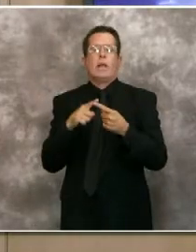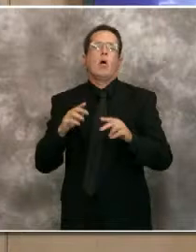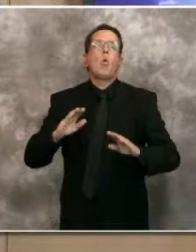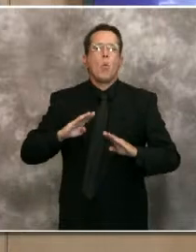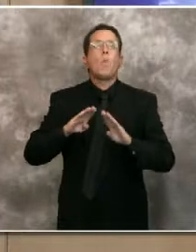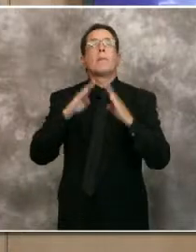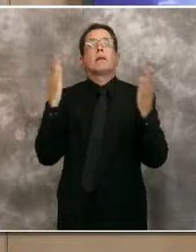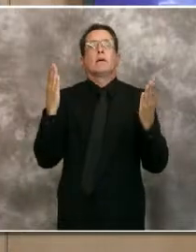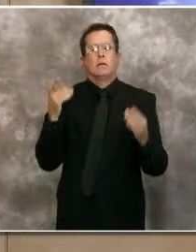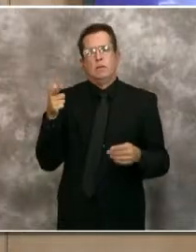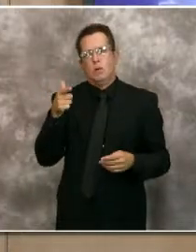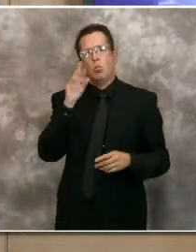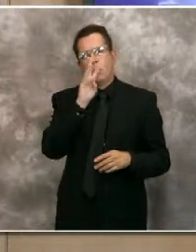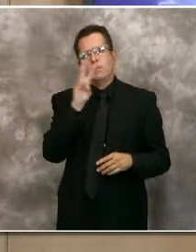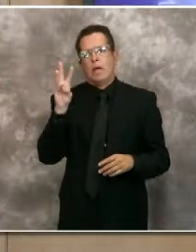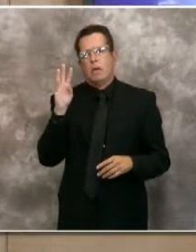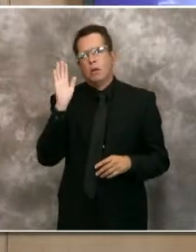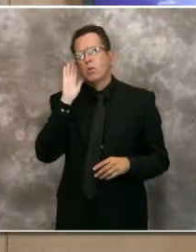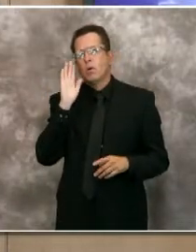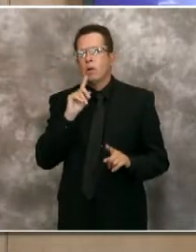questions.